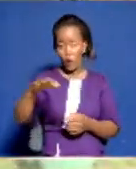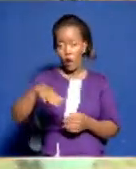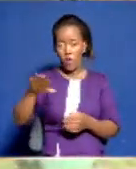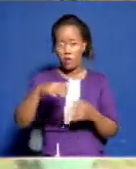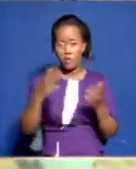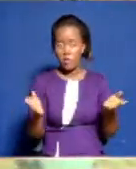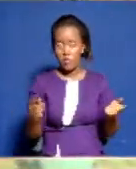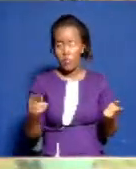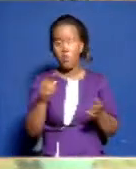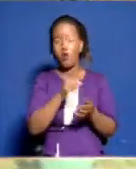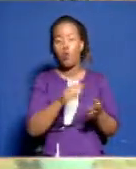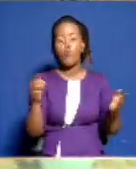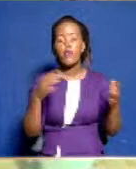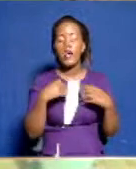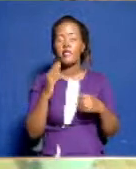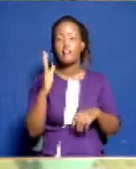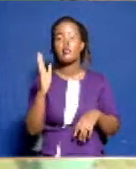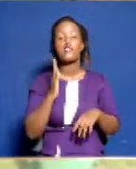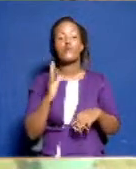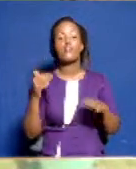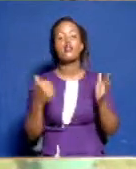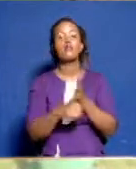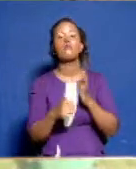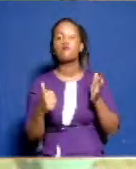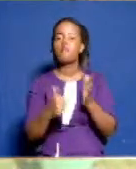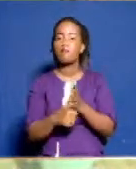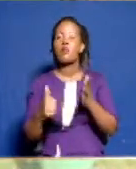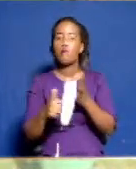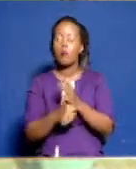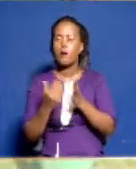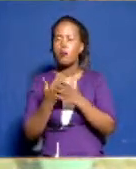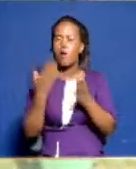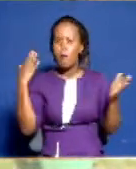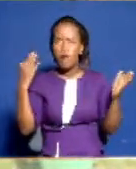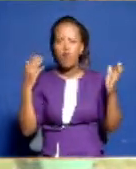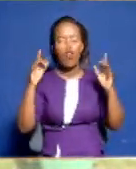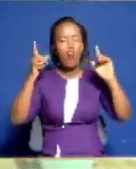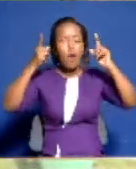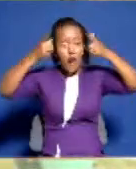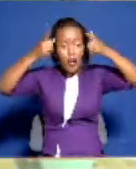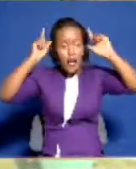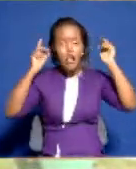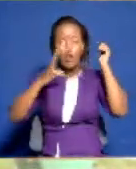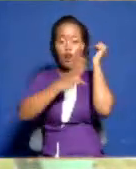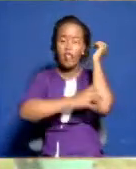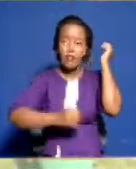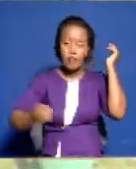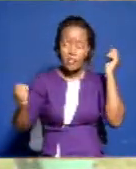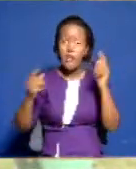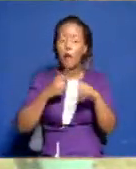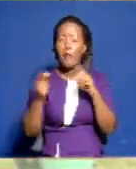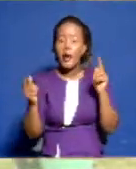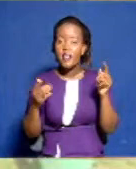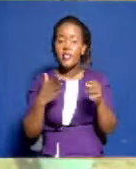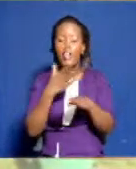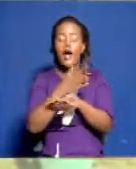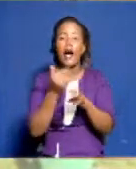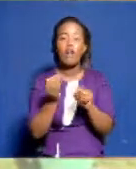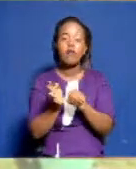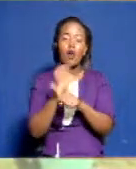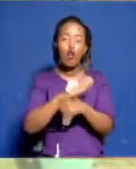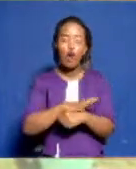had security issues regarding cattle theft. But since the COVID pandemic